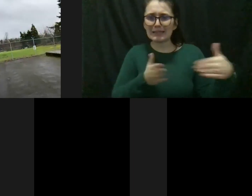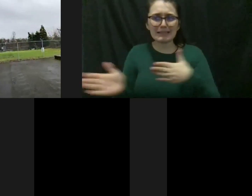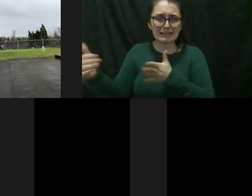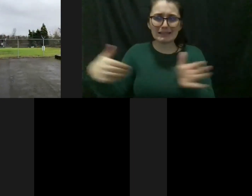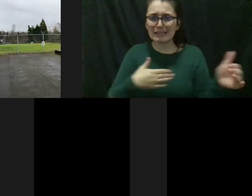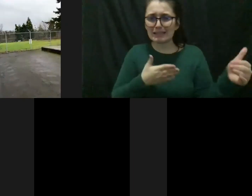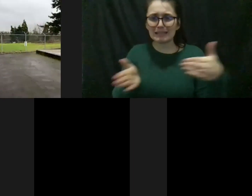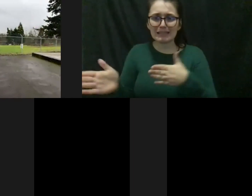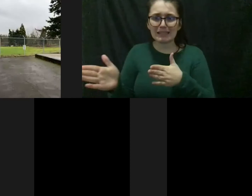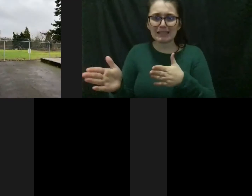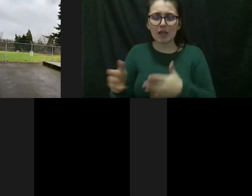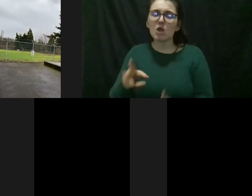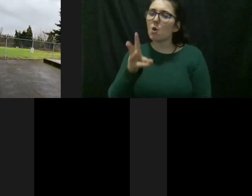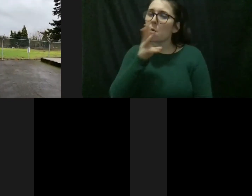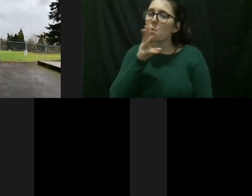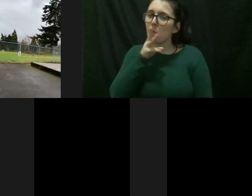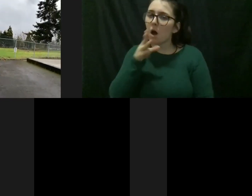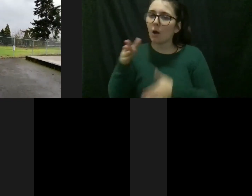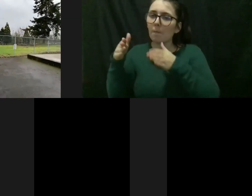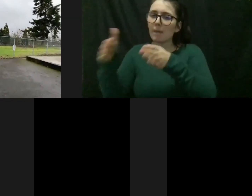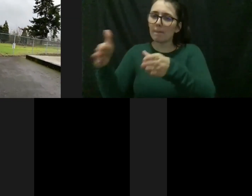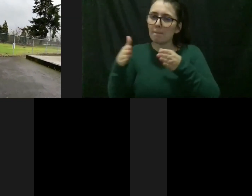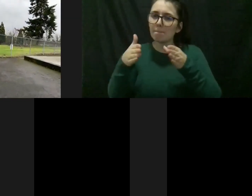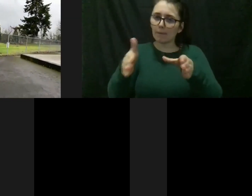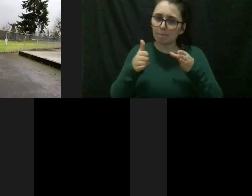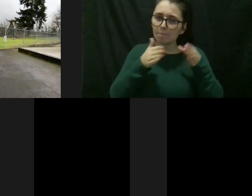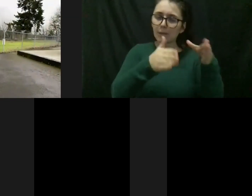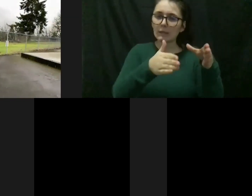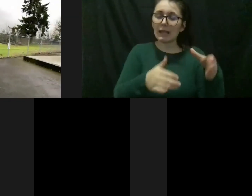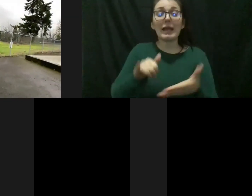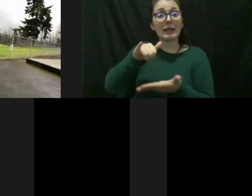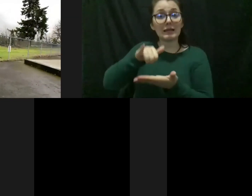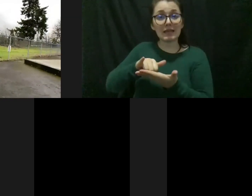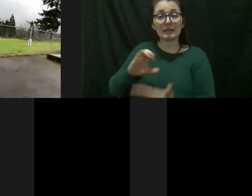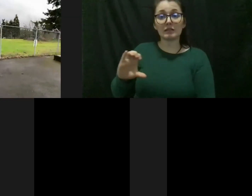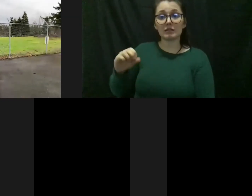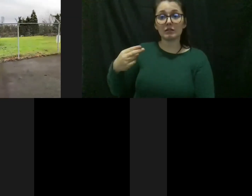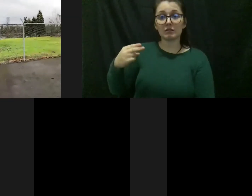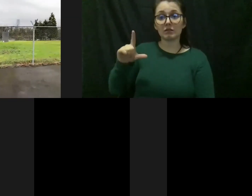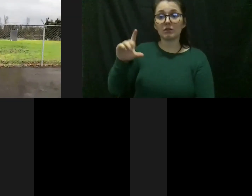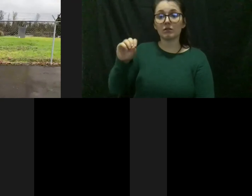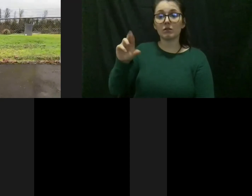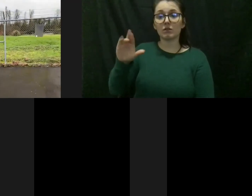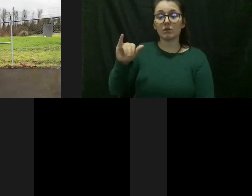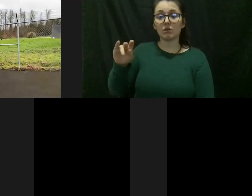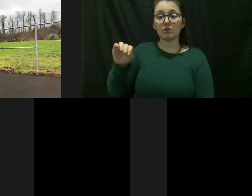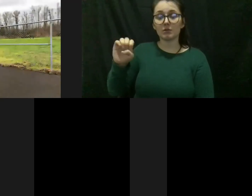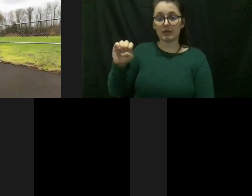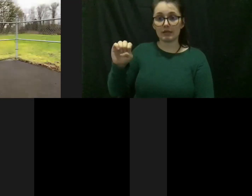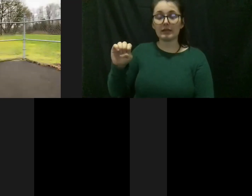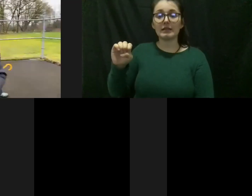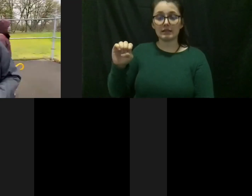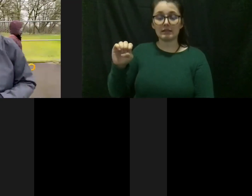Biosolid. What is biosolids? So biosolids is the poop